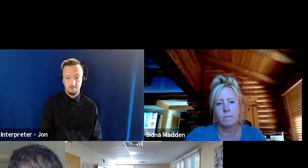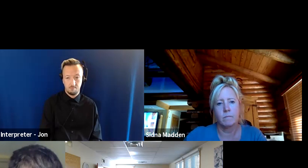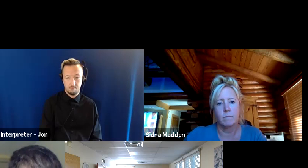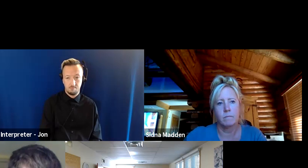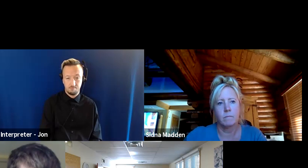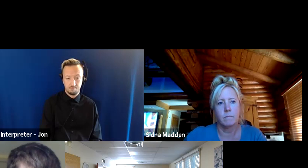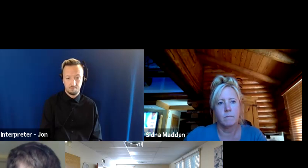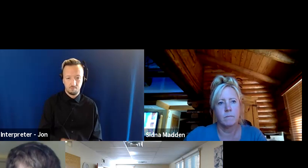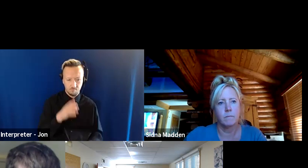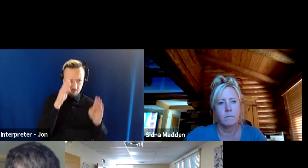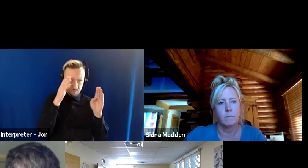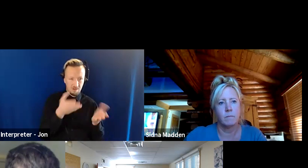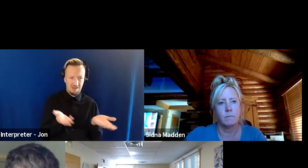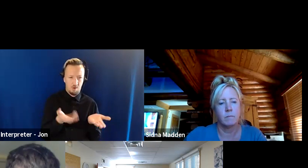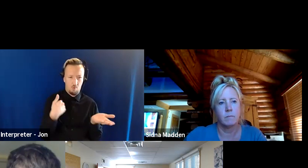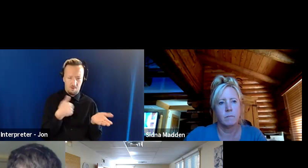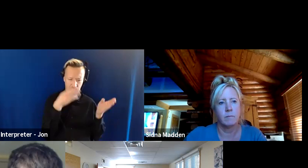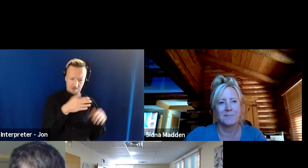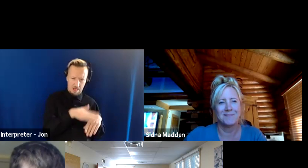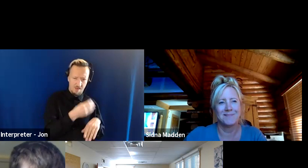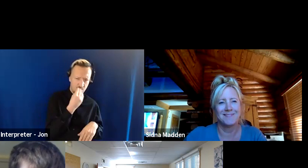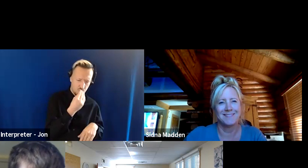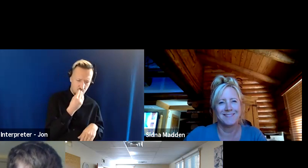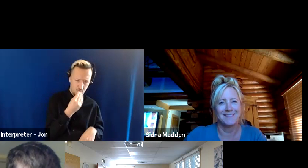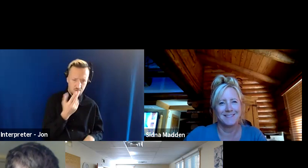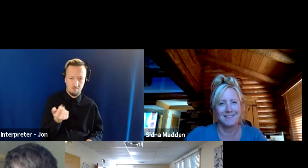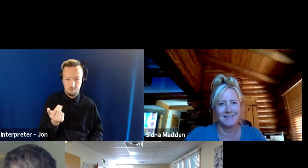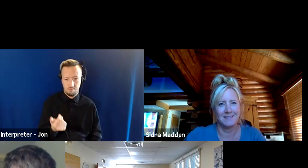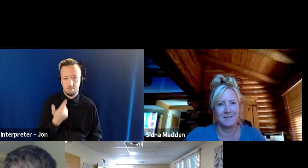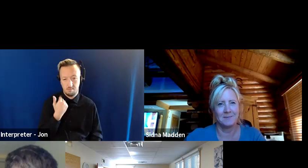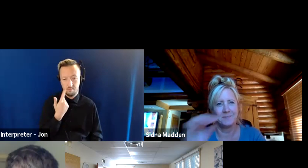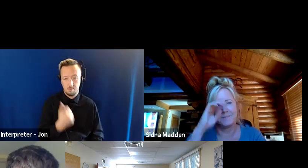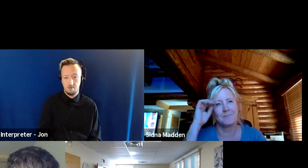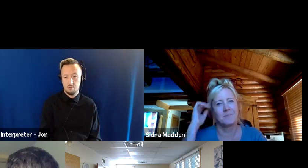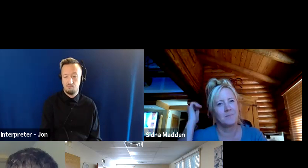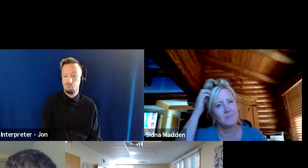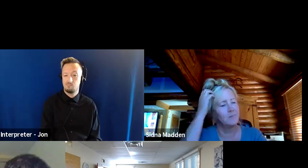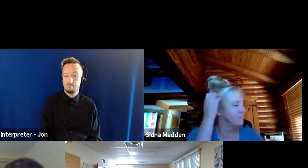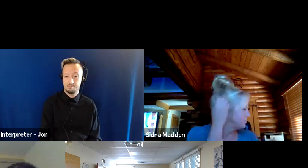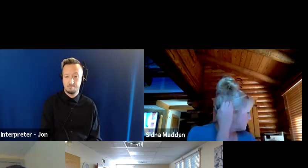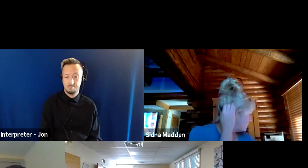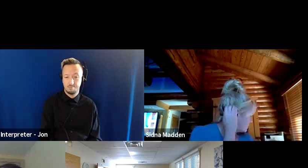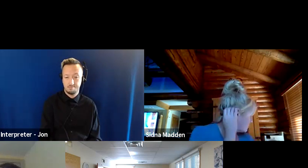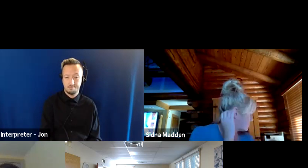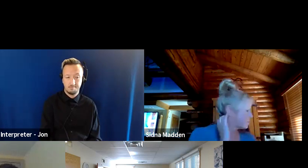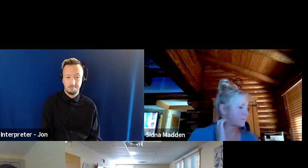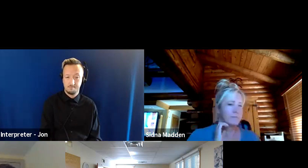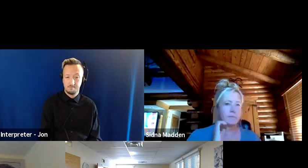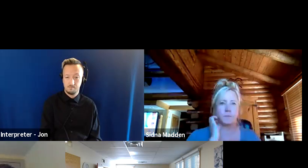We focus more on the food here than. No, I can't even find anything except the food.